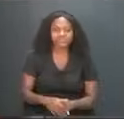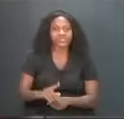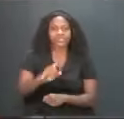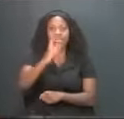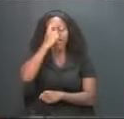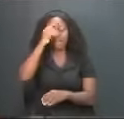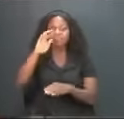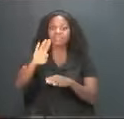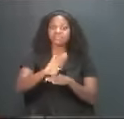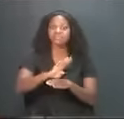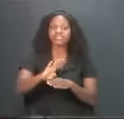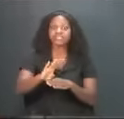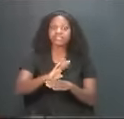government business is going to suffer.